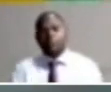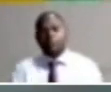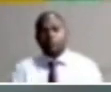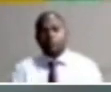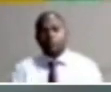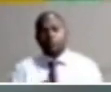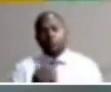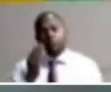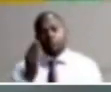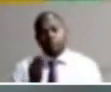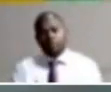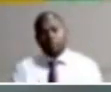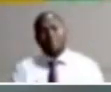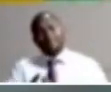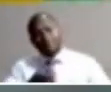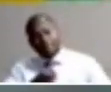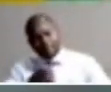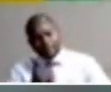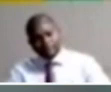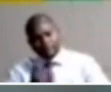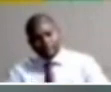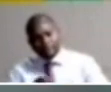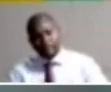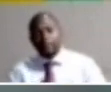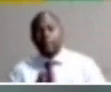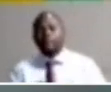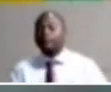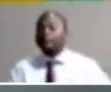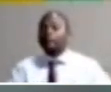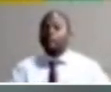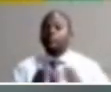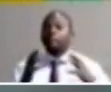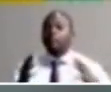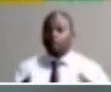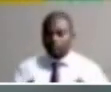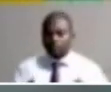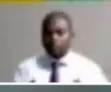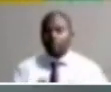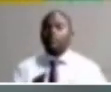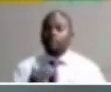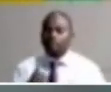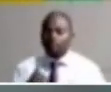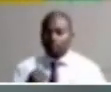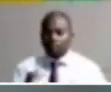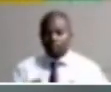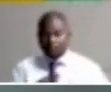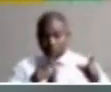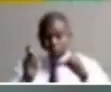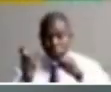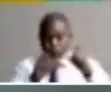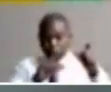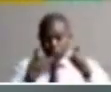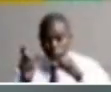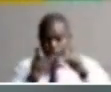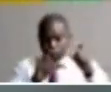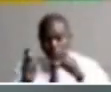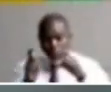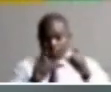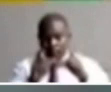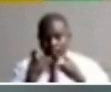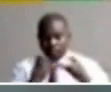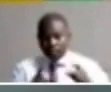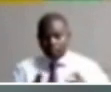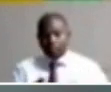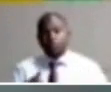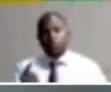of fighting it tedious and quite challenging, and need maximum vigilance.